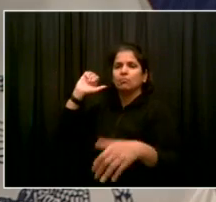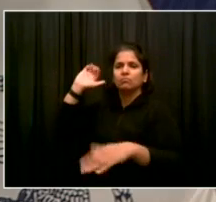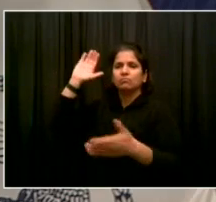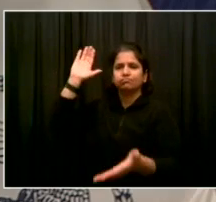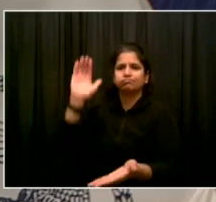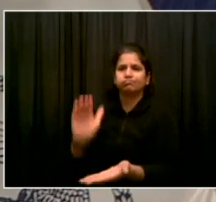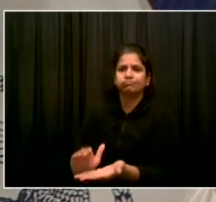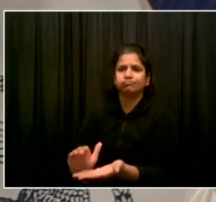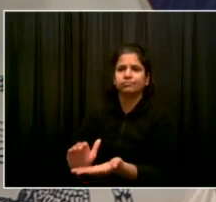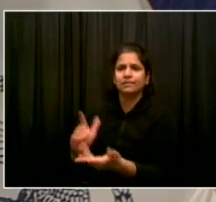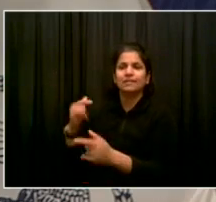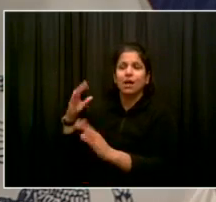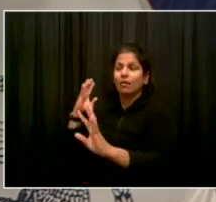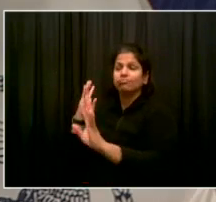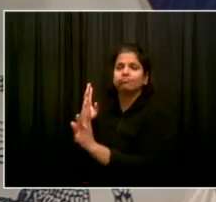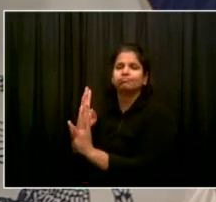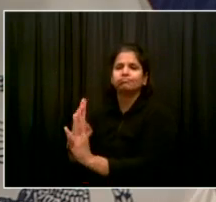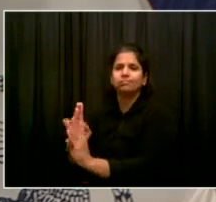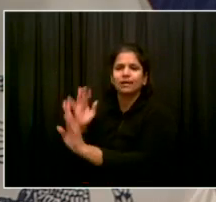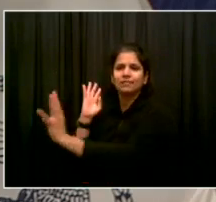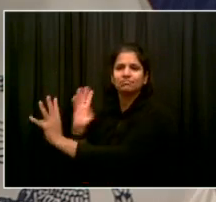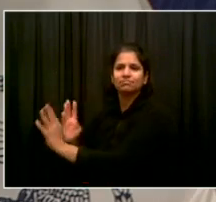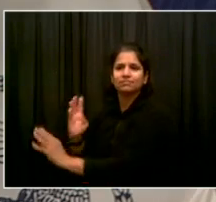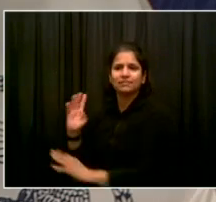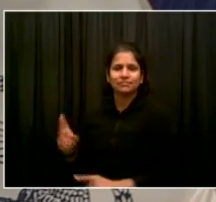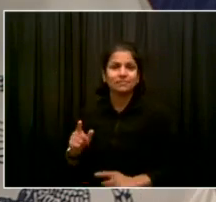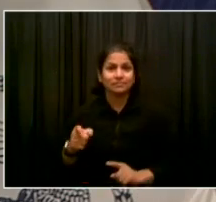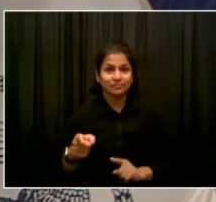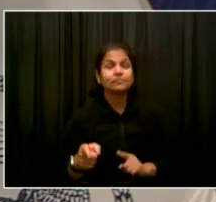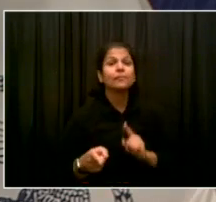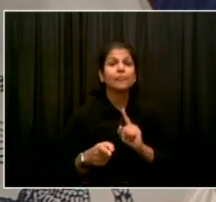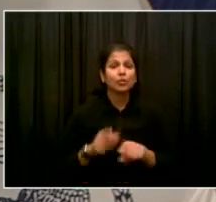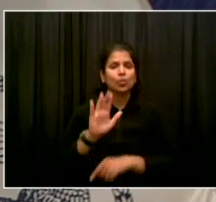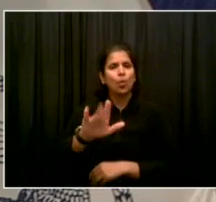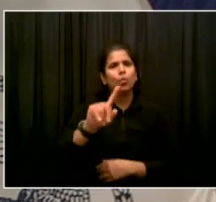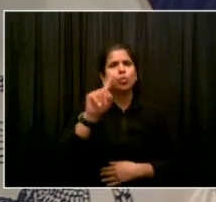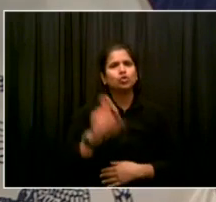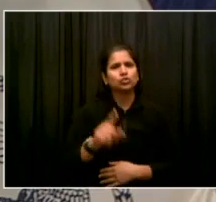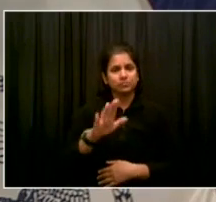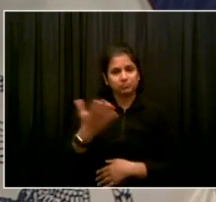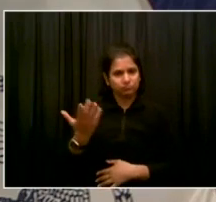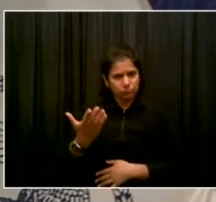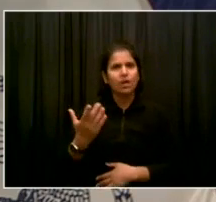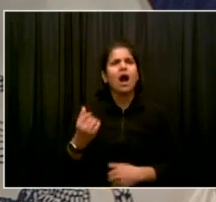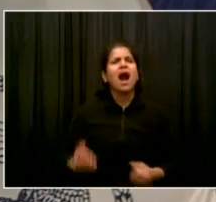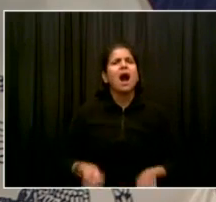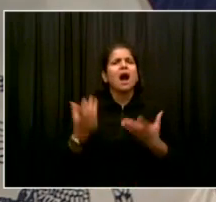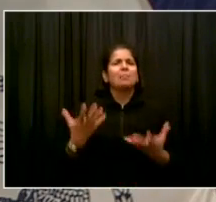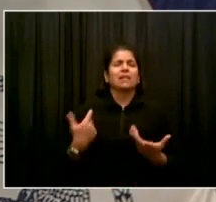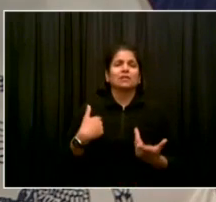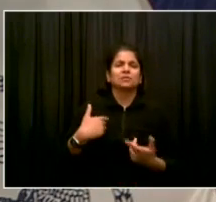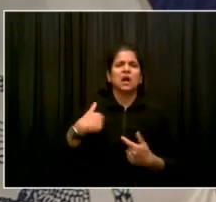to your question, how much capacity per day can we do now, and what kind of build out we see in the short term? Ted, what do you